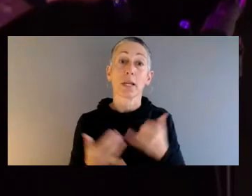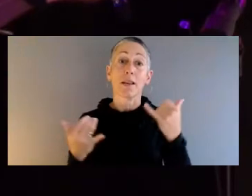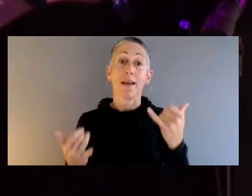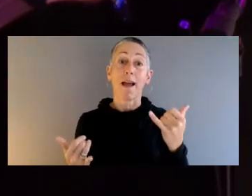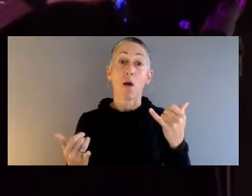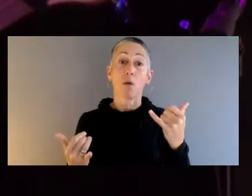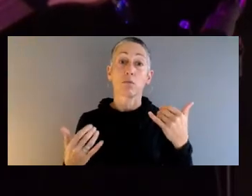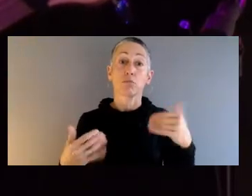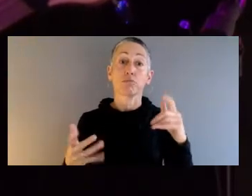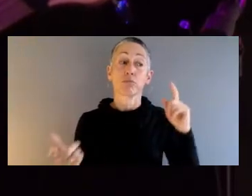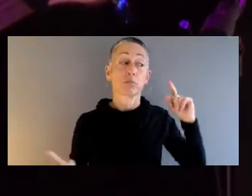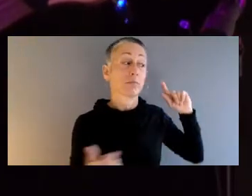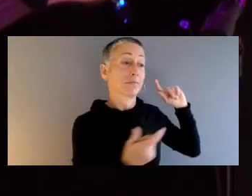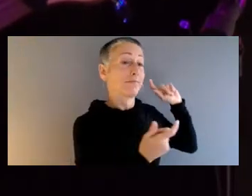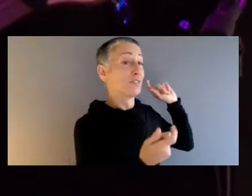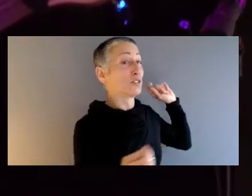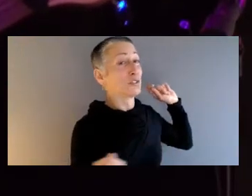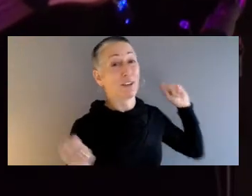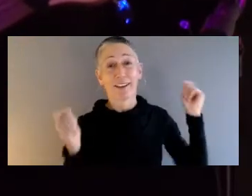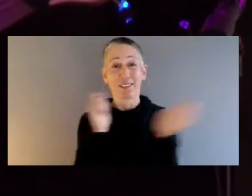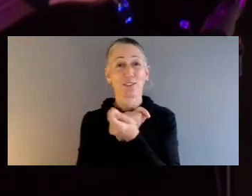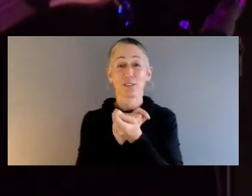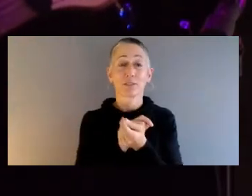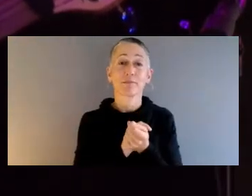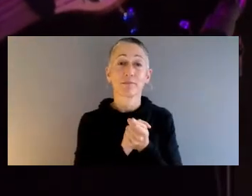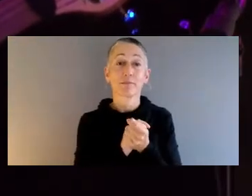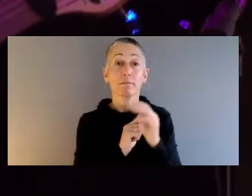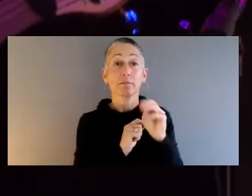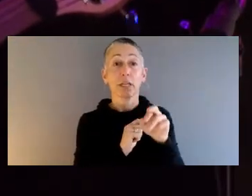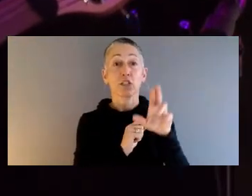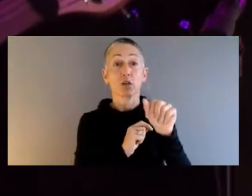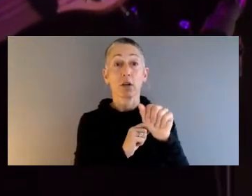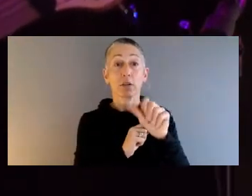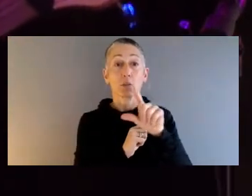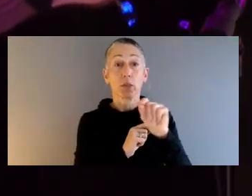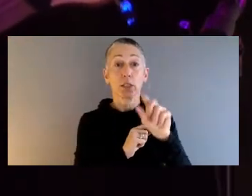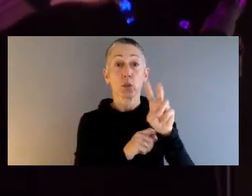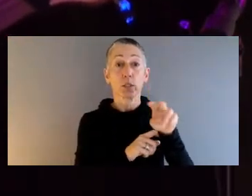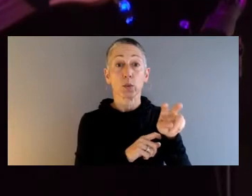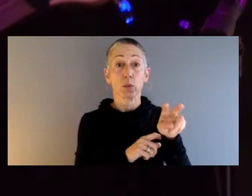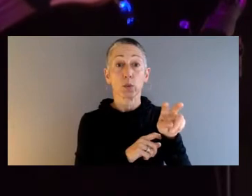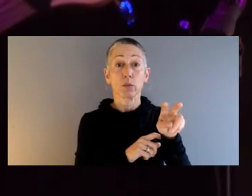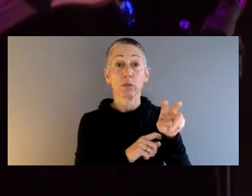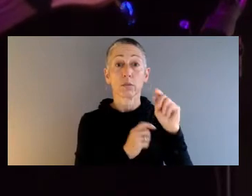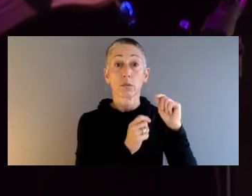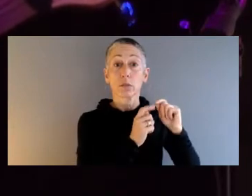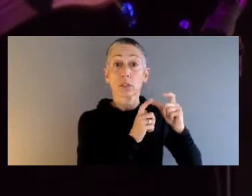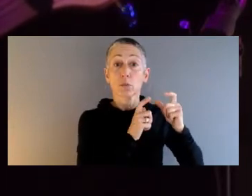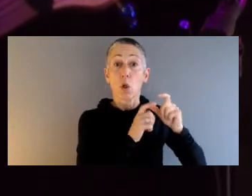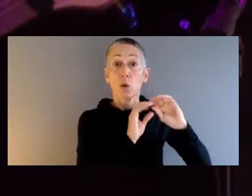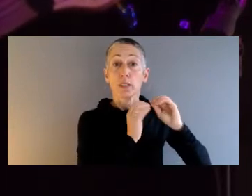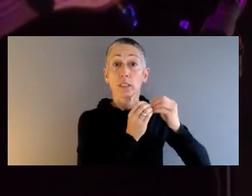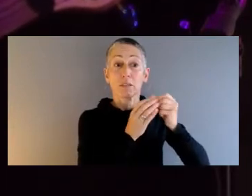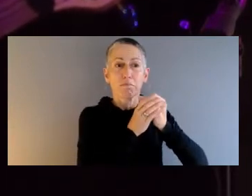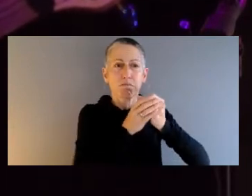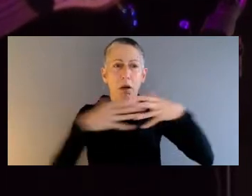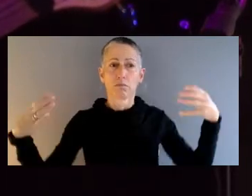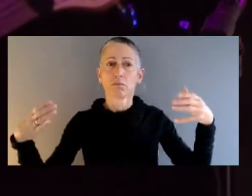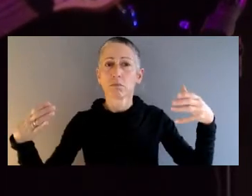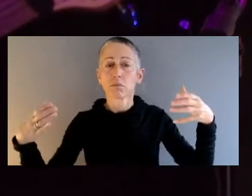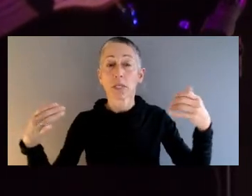moment. Maestra in 2022 is a really big organization. What started as my own